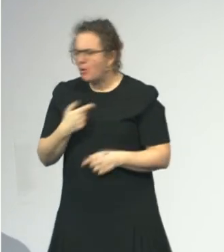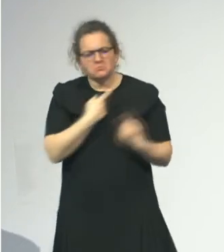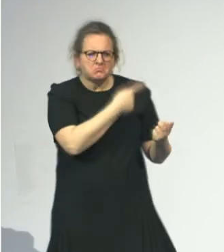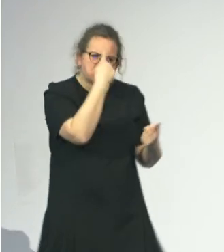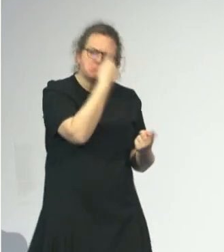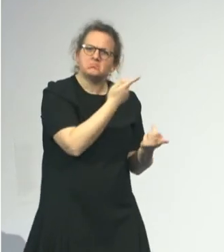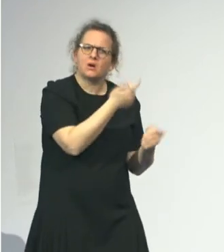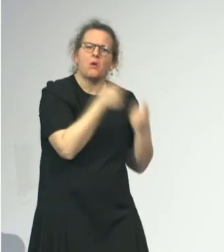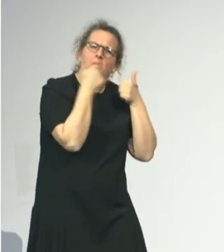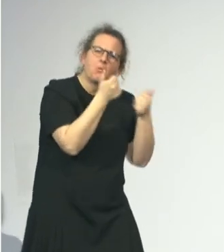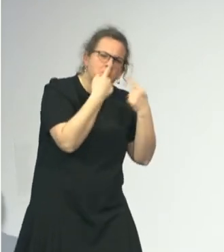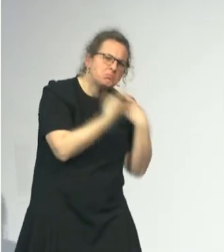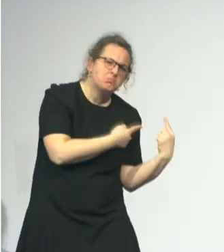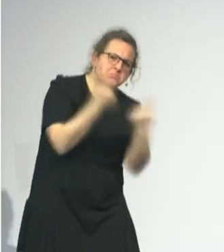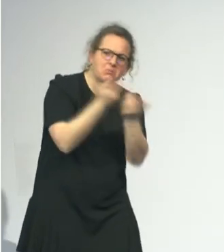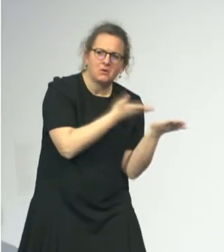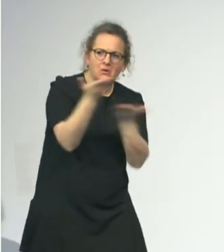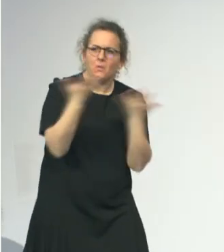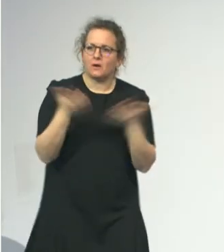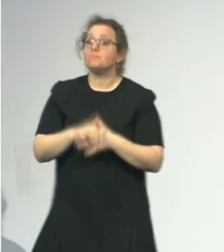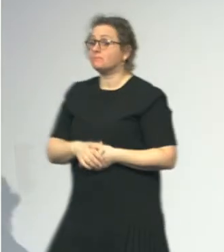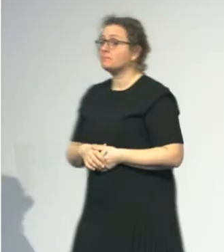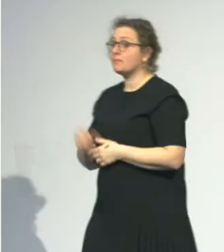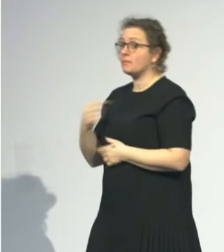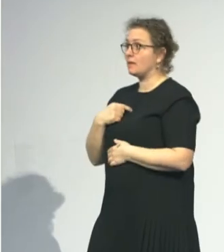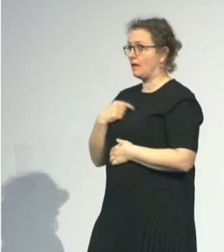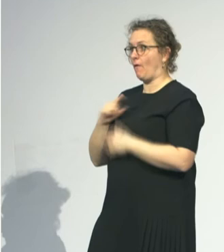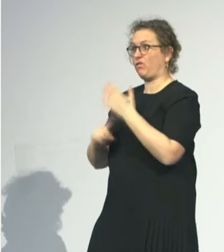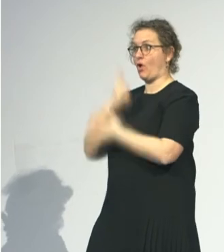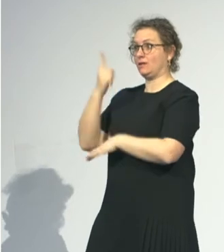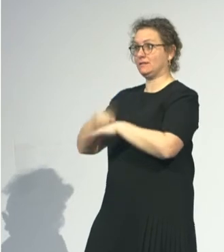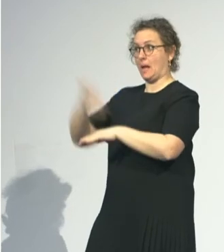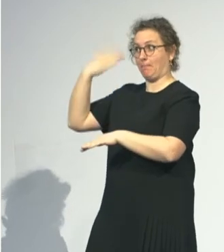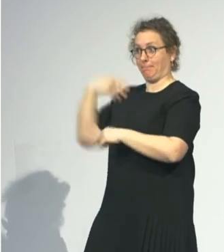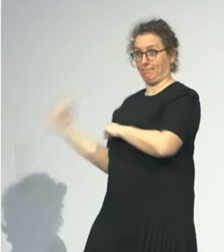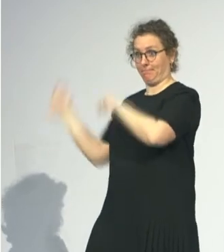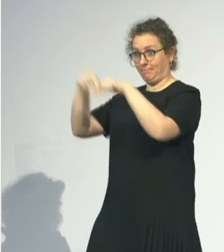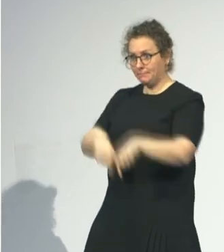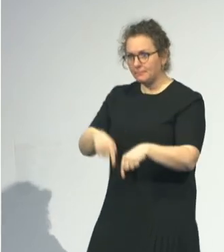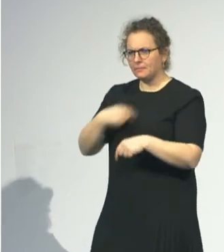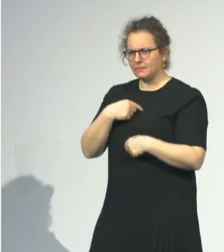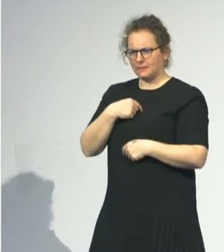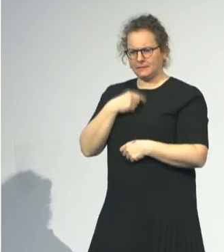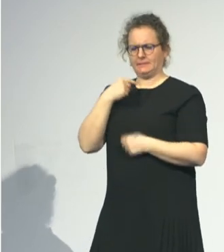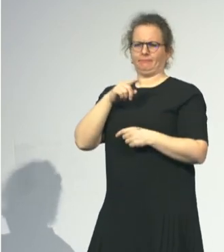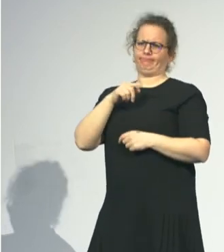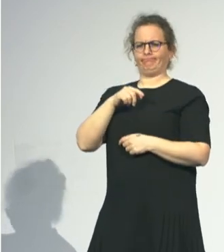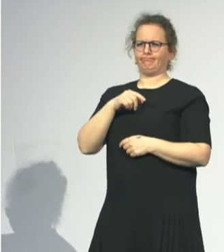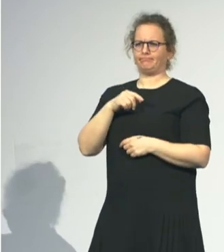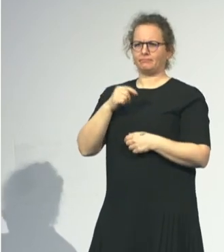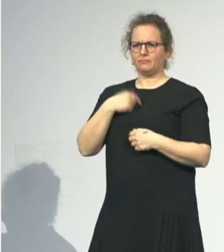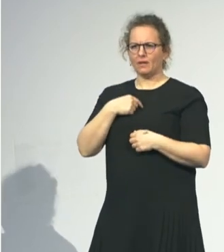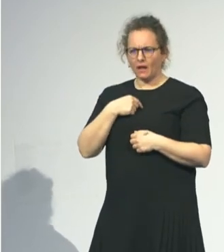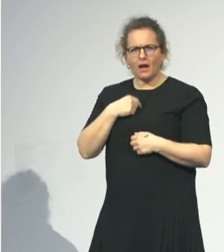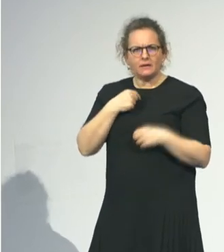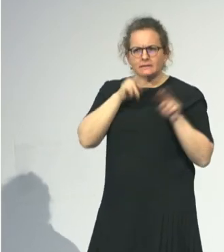came here for the first time, I never stopped exercising myself to come back. Oh, thank you so